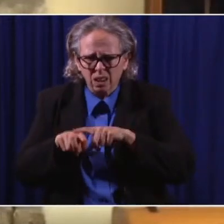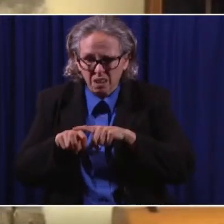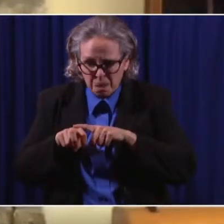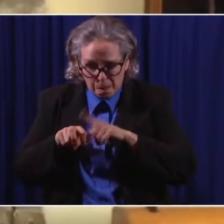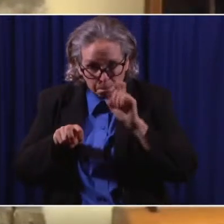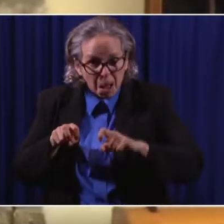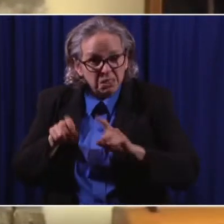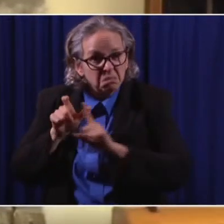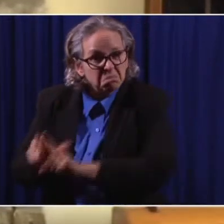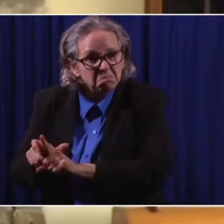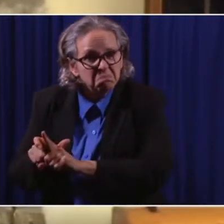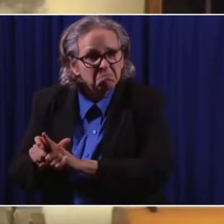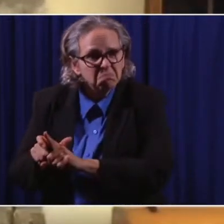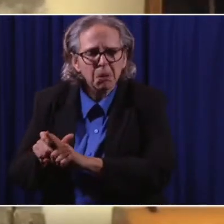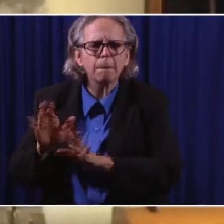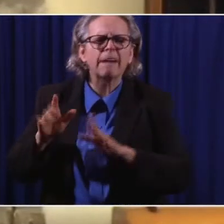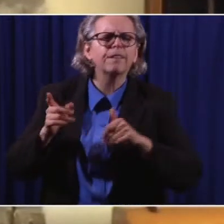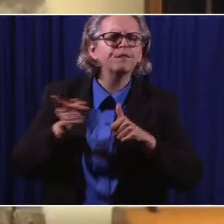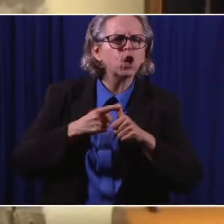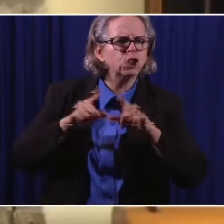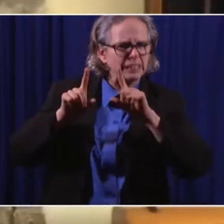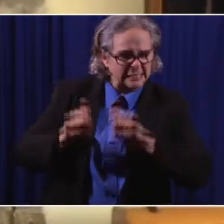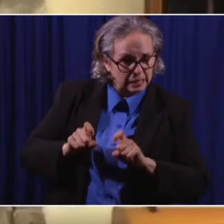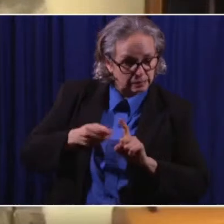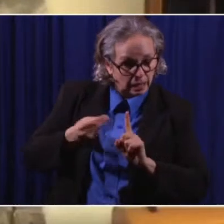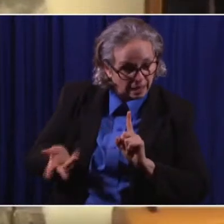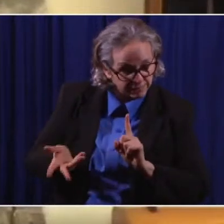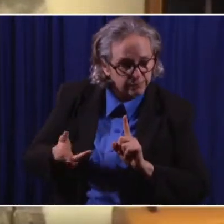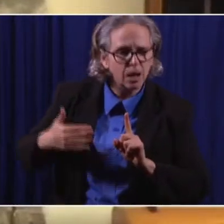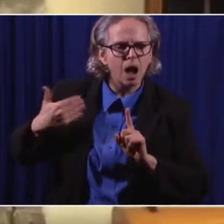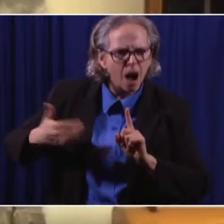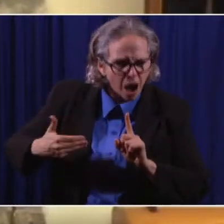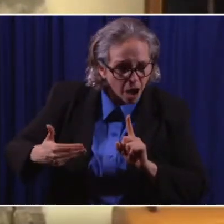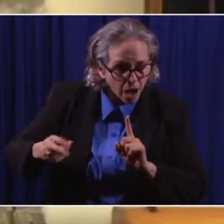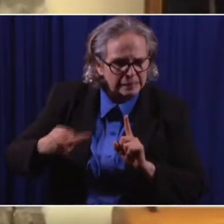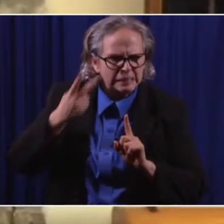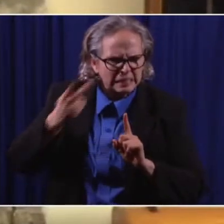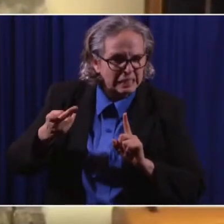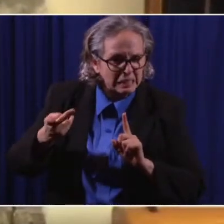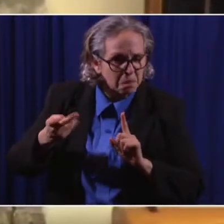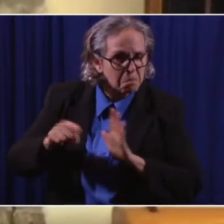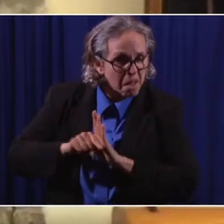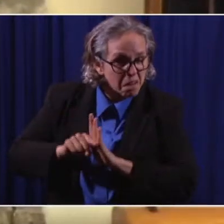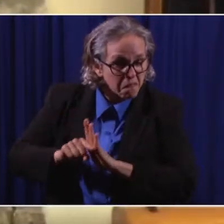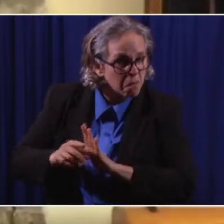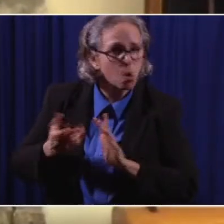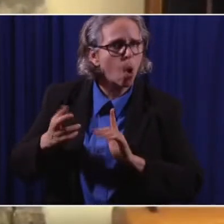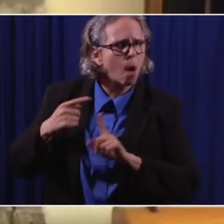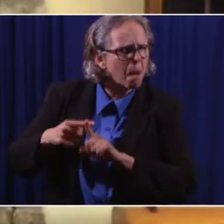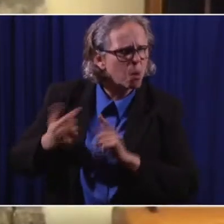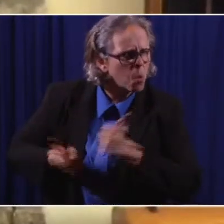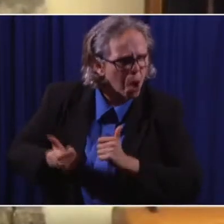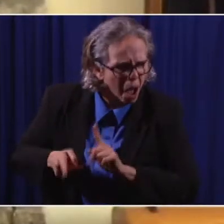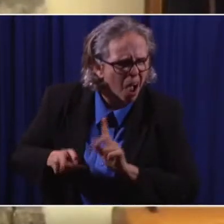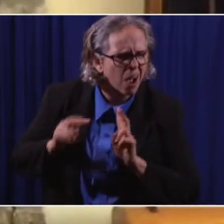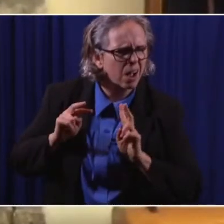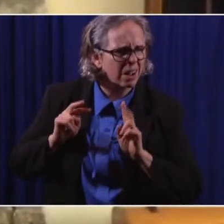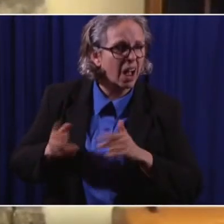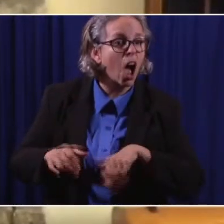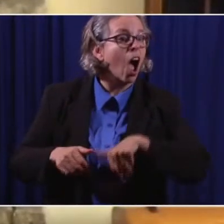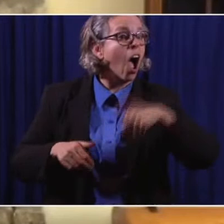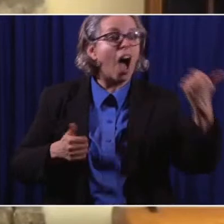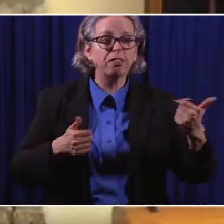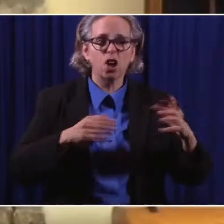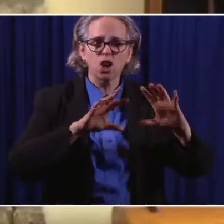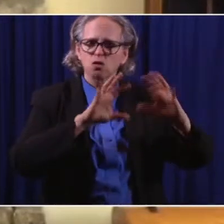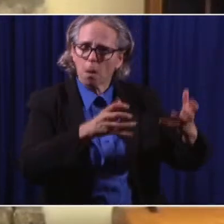test them and test them very frequently. At the same time, we're going to take another group of people in that school, another